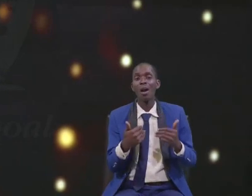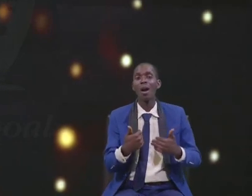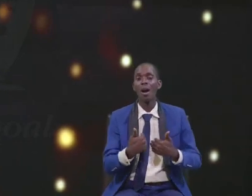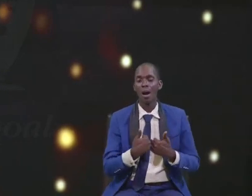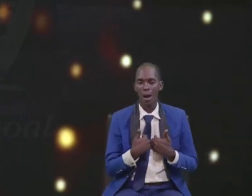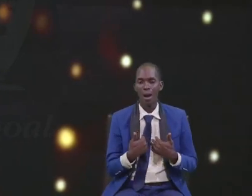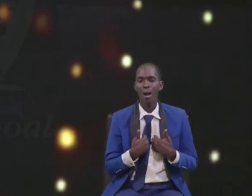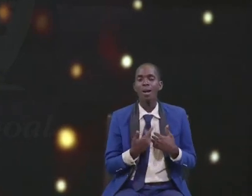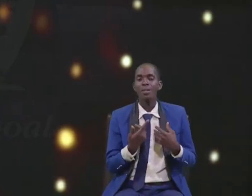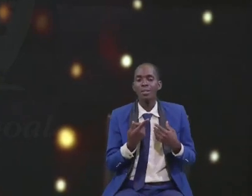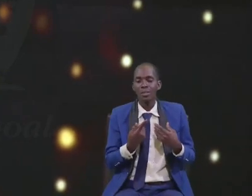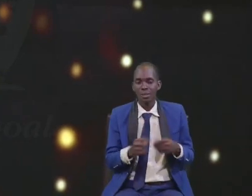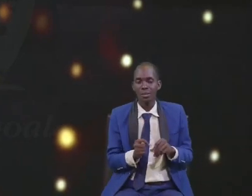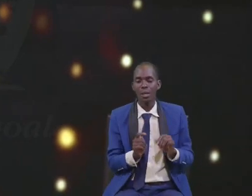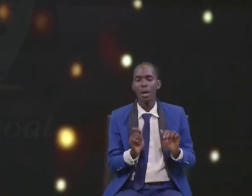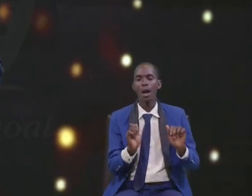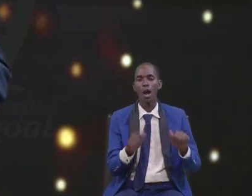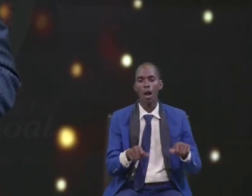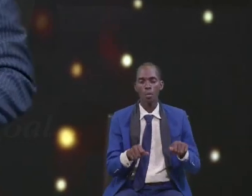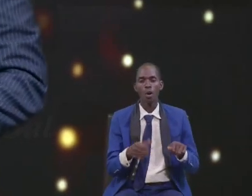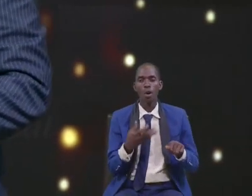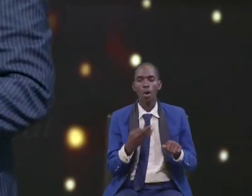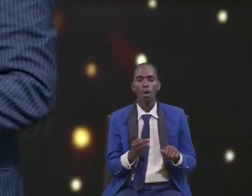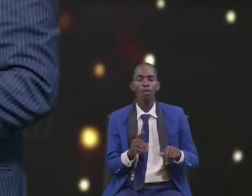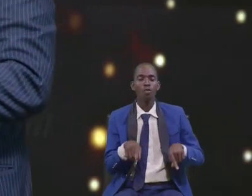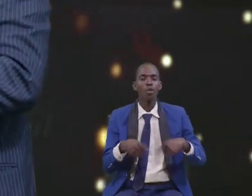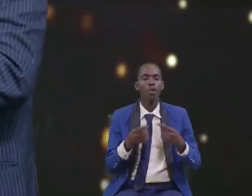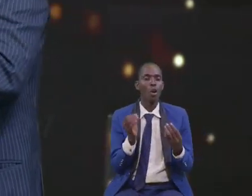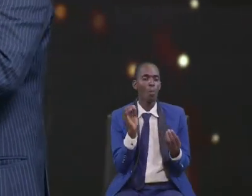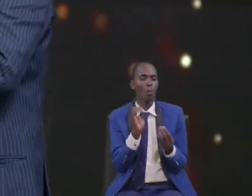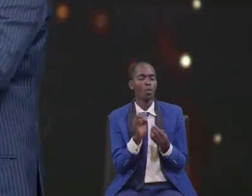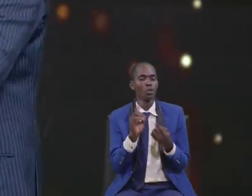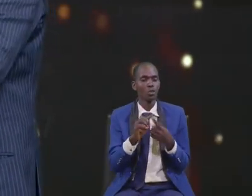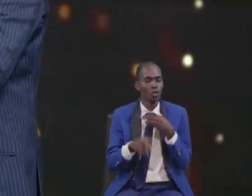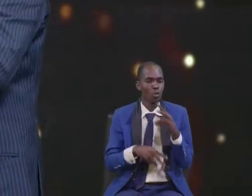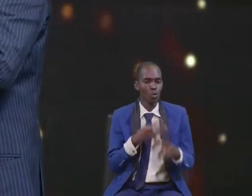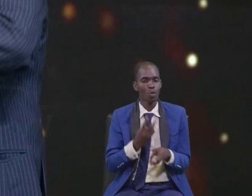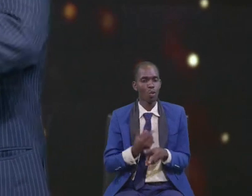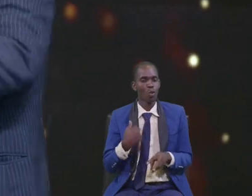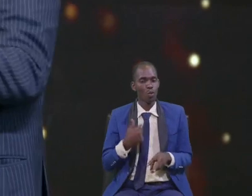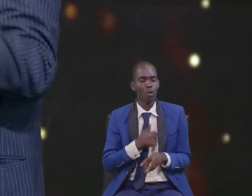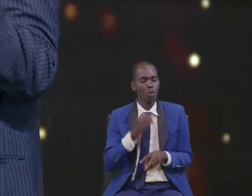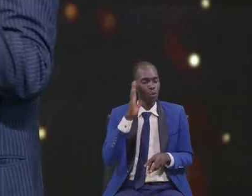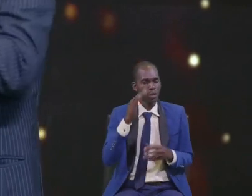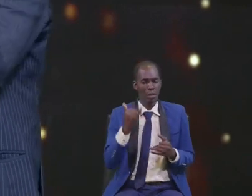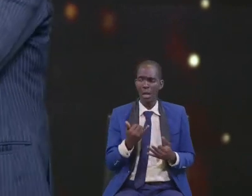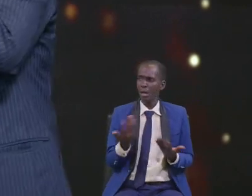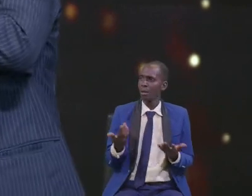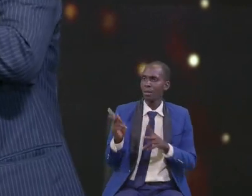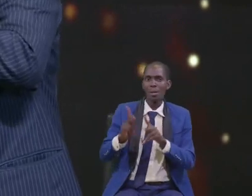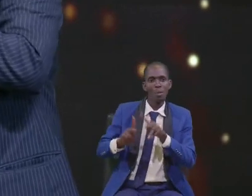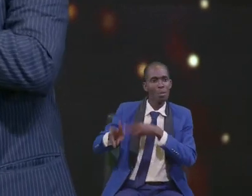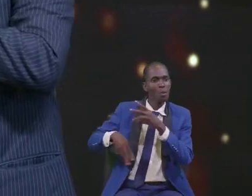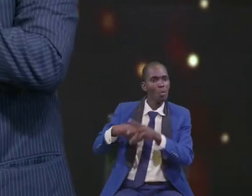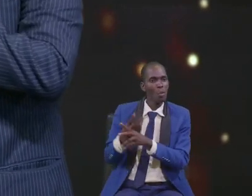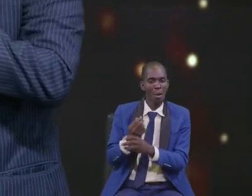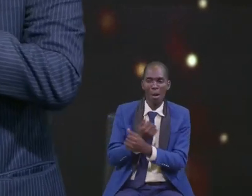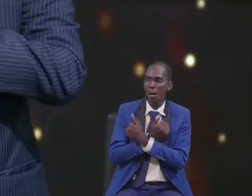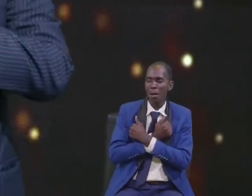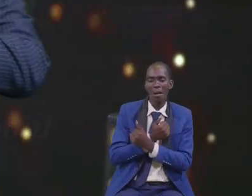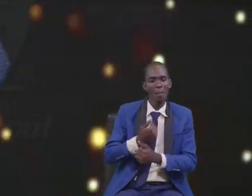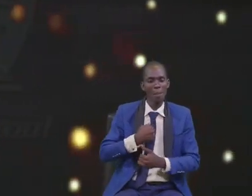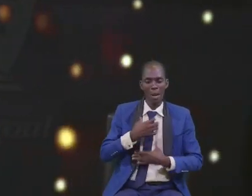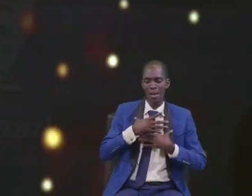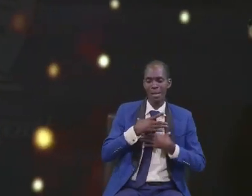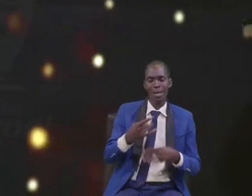going more and more into the world. They love me, they like me, they appreciate me, they take care of me, they praise